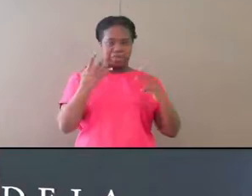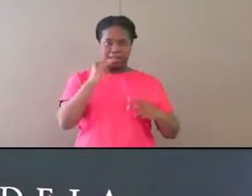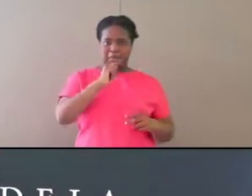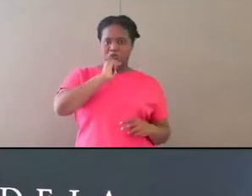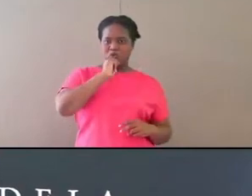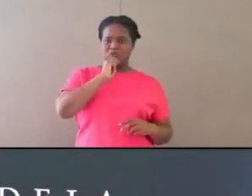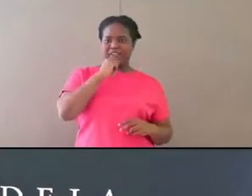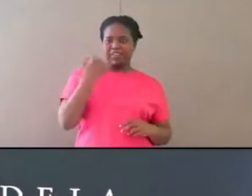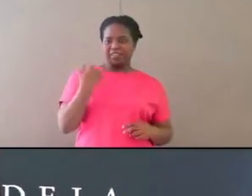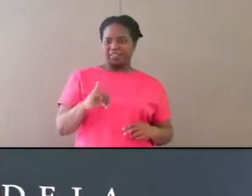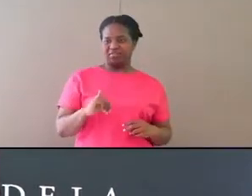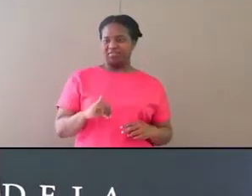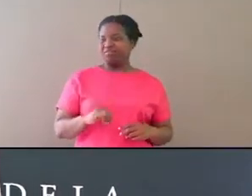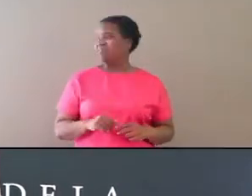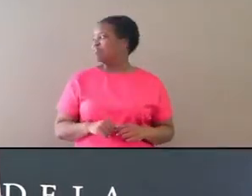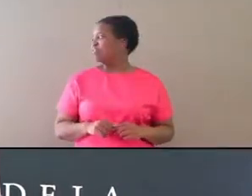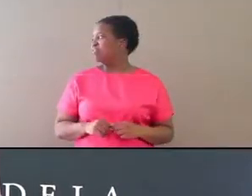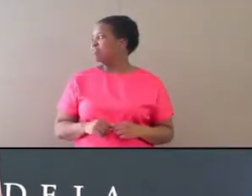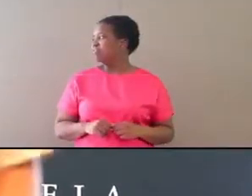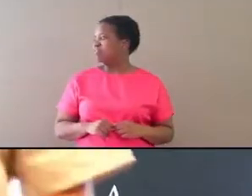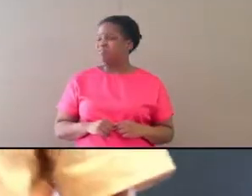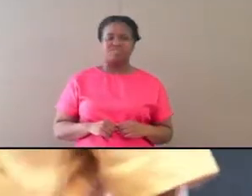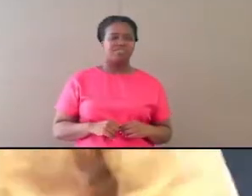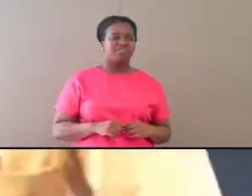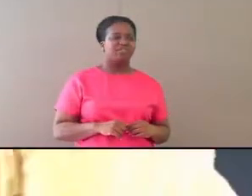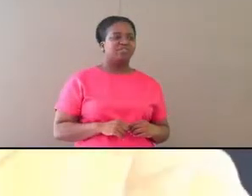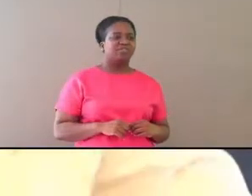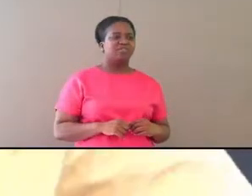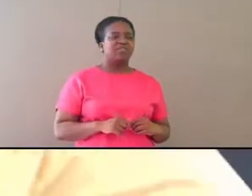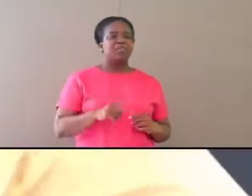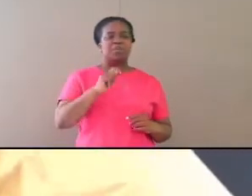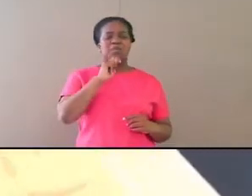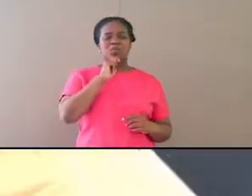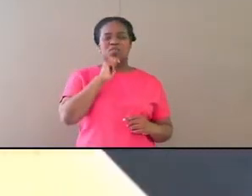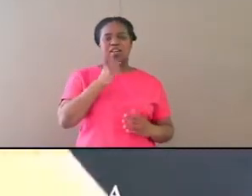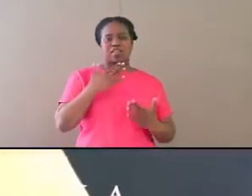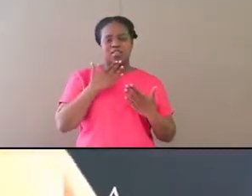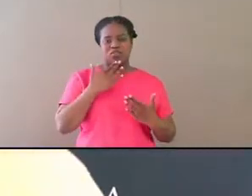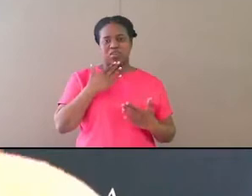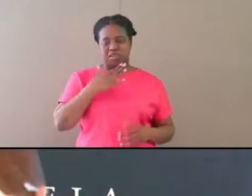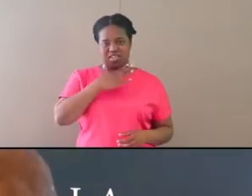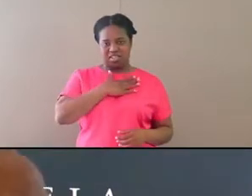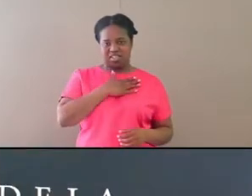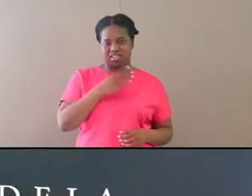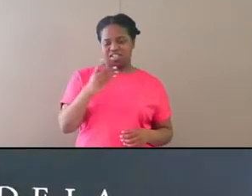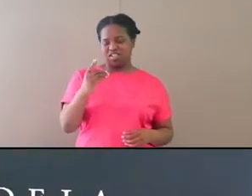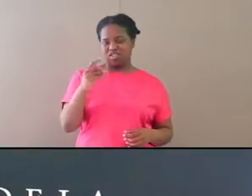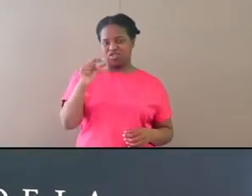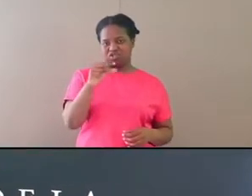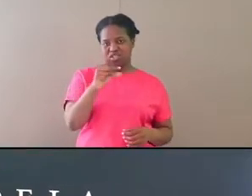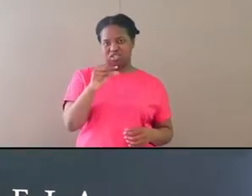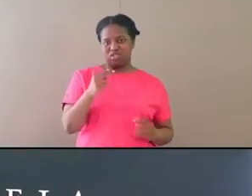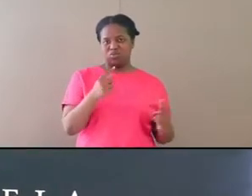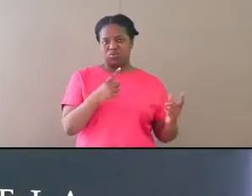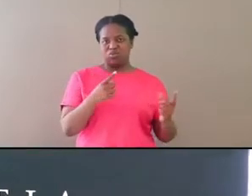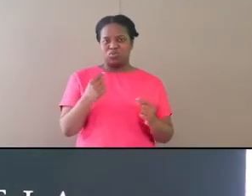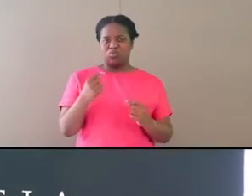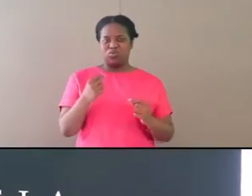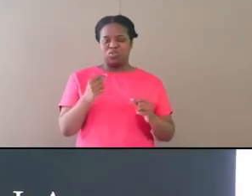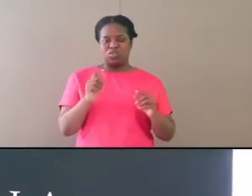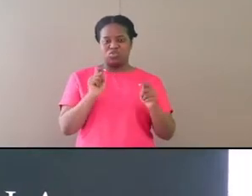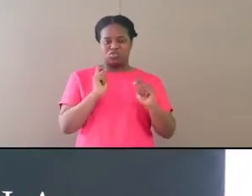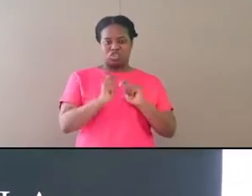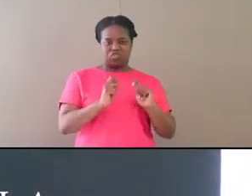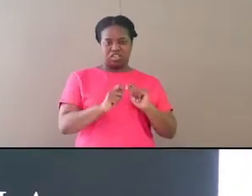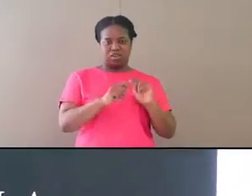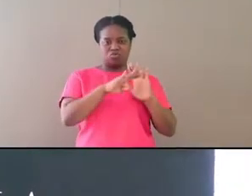Yeah. It's still morning. Thank you so much. I actually requested the DG to do a juggle a little bit on the